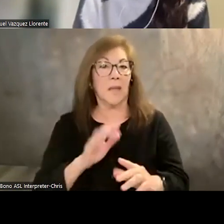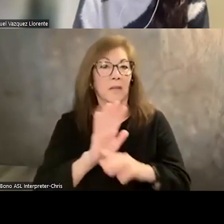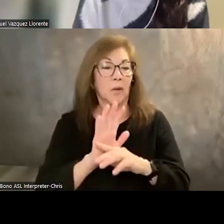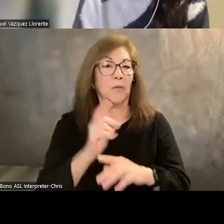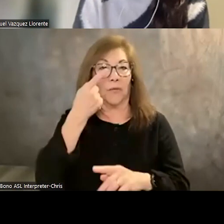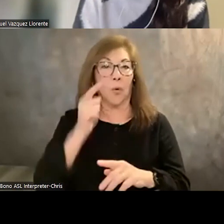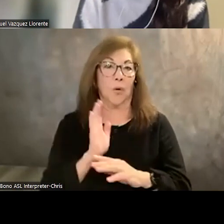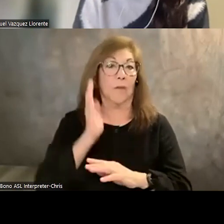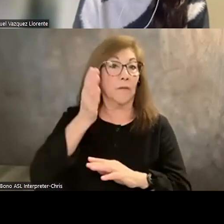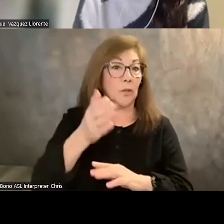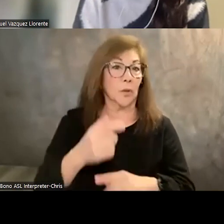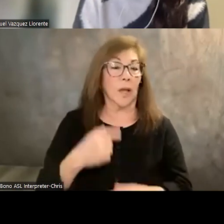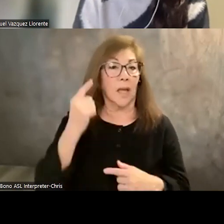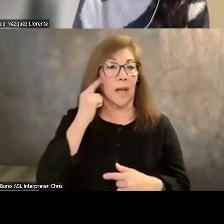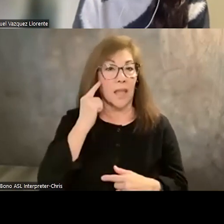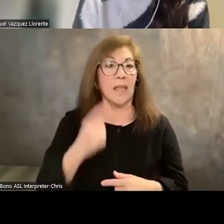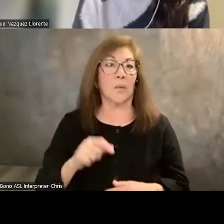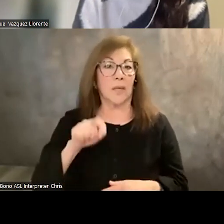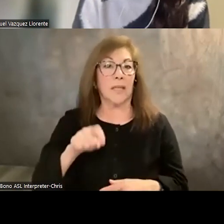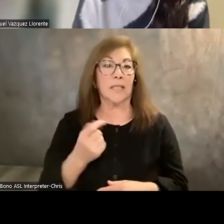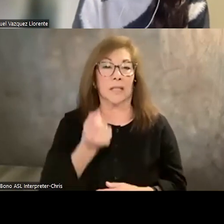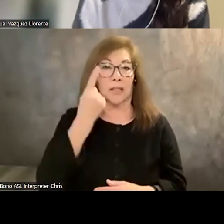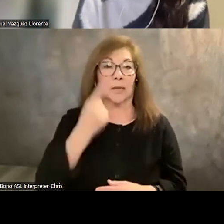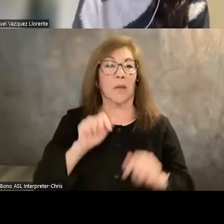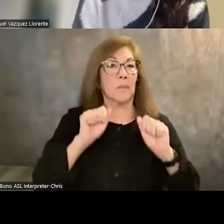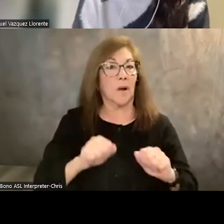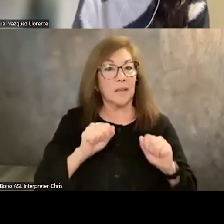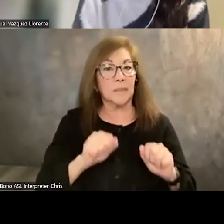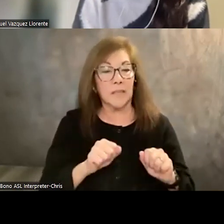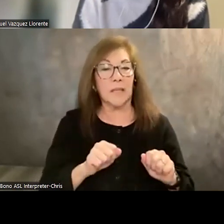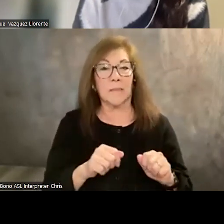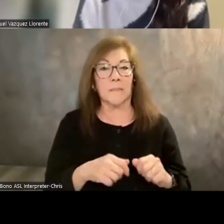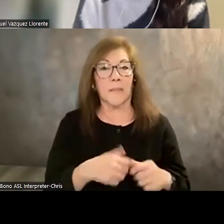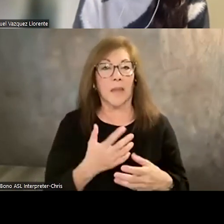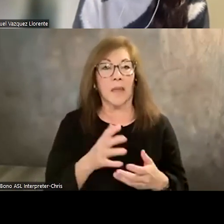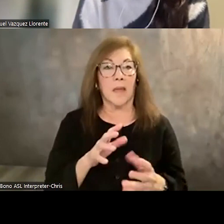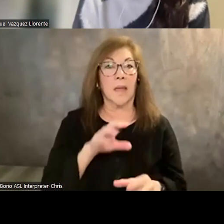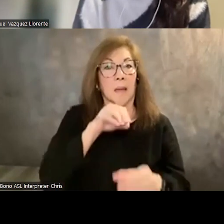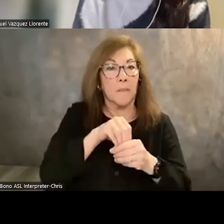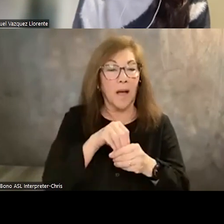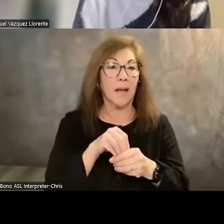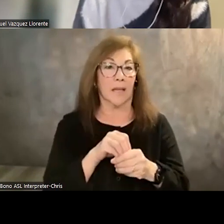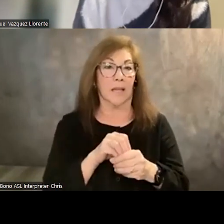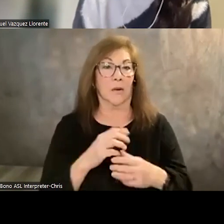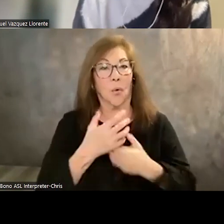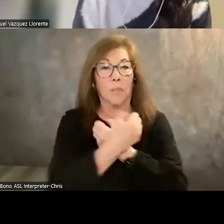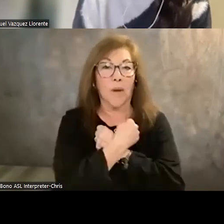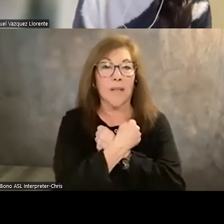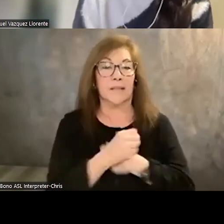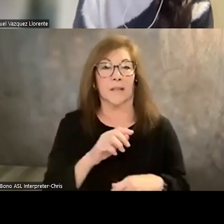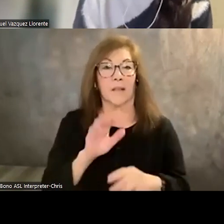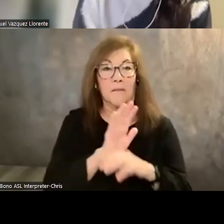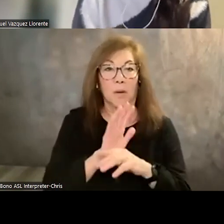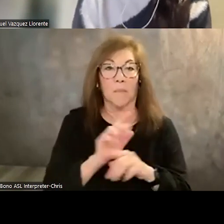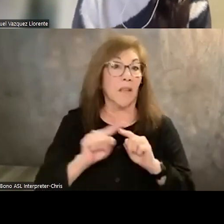future. I think that we need to understand that we have these possibilities of embodying film, not just seeing film in a flat